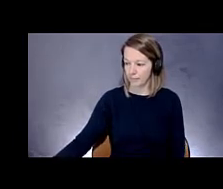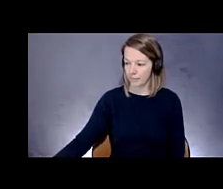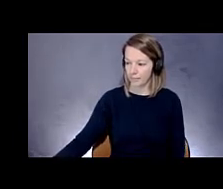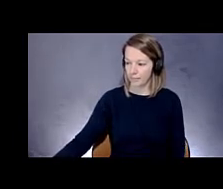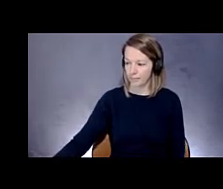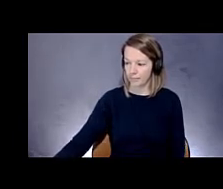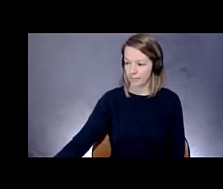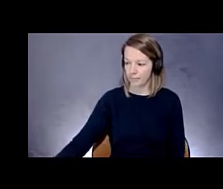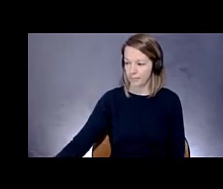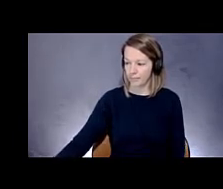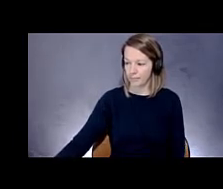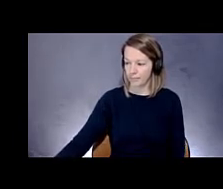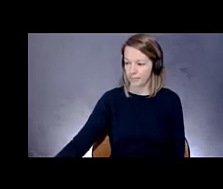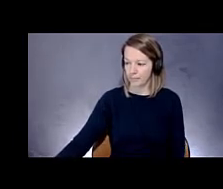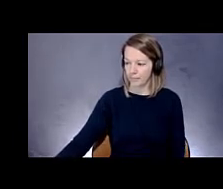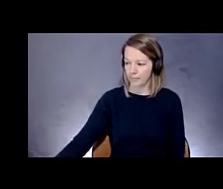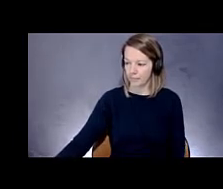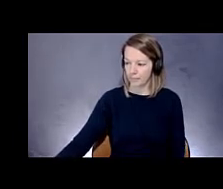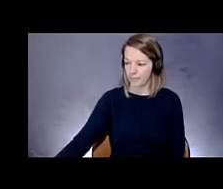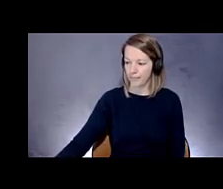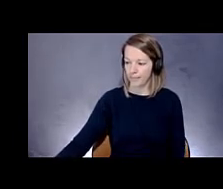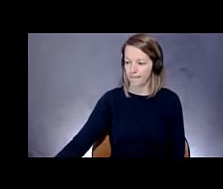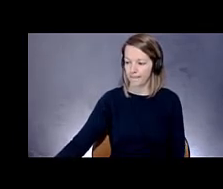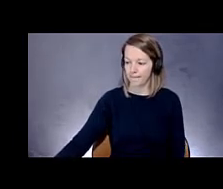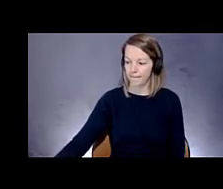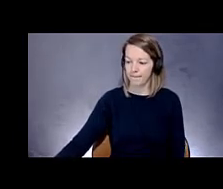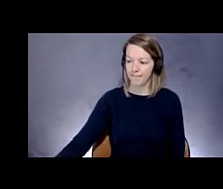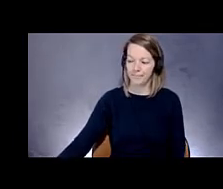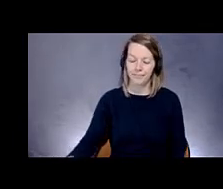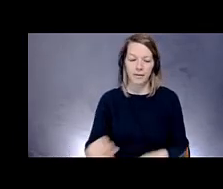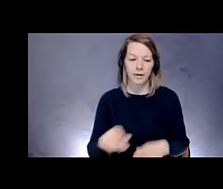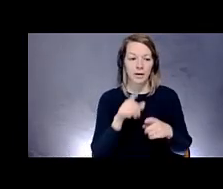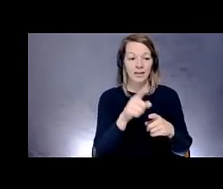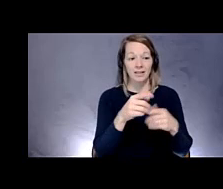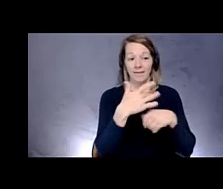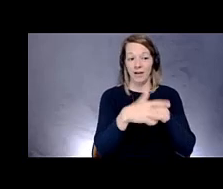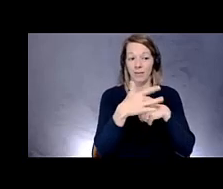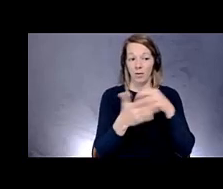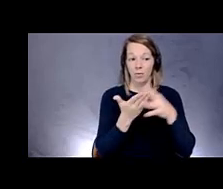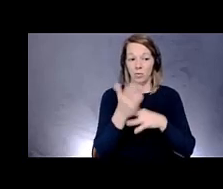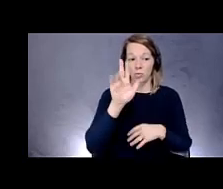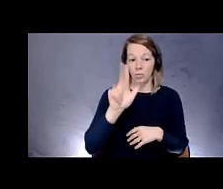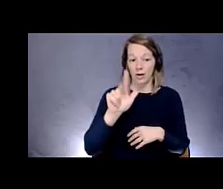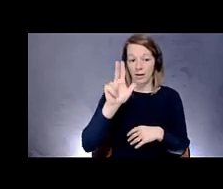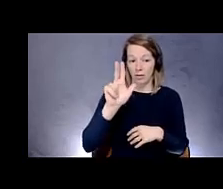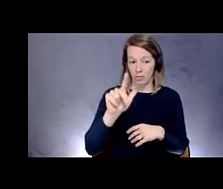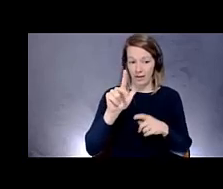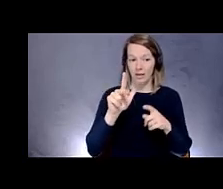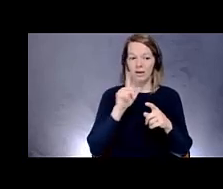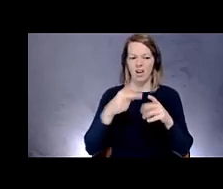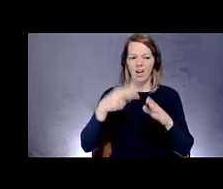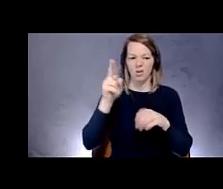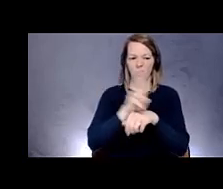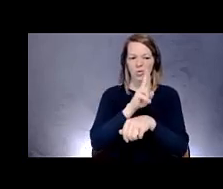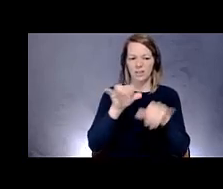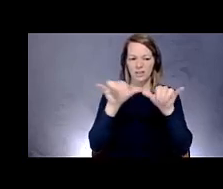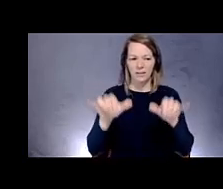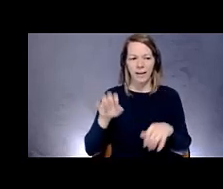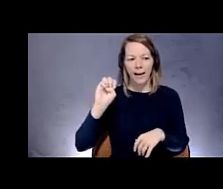So the prescriber tool is currently accessible through 23 HR systems, including highly used systems like